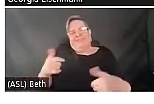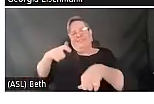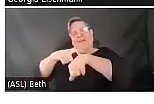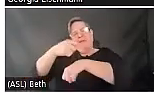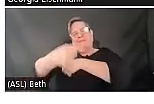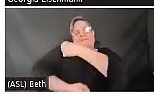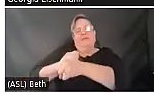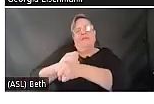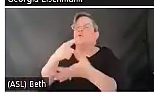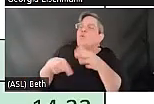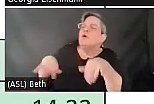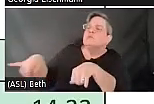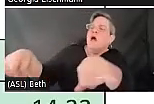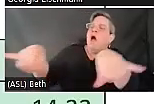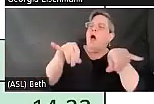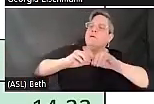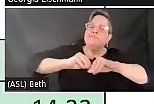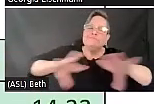slide.